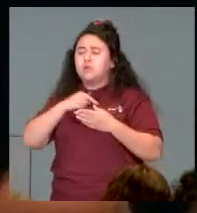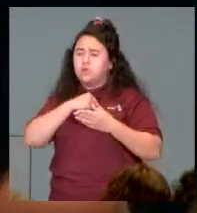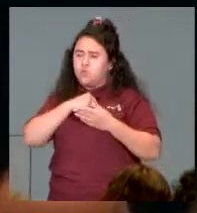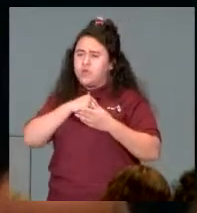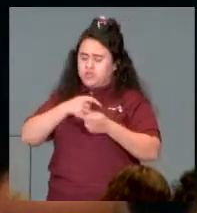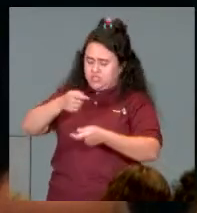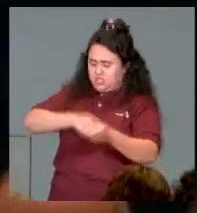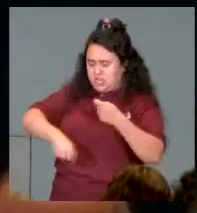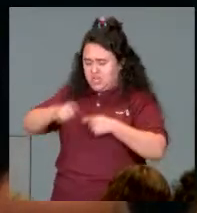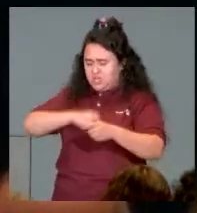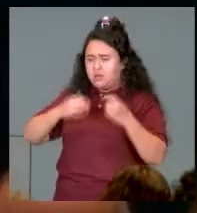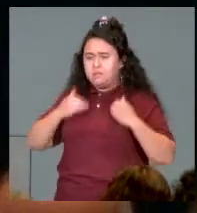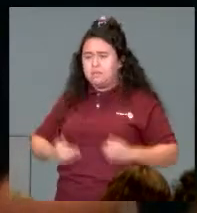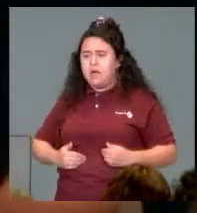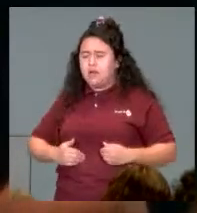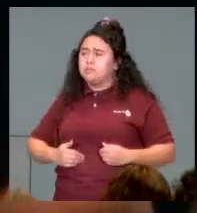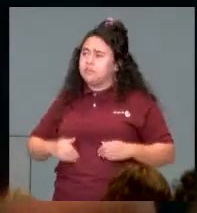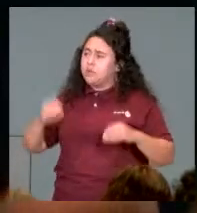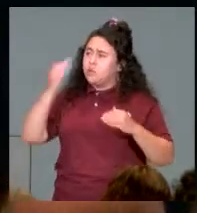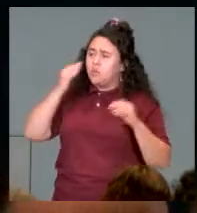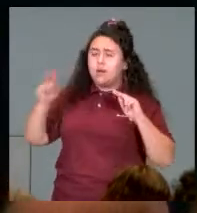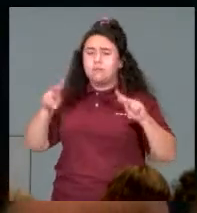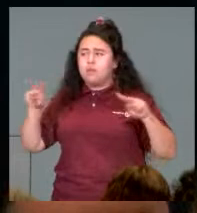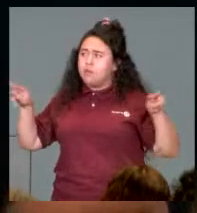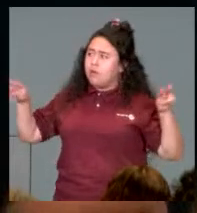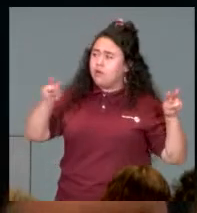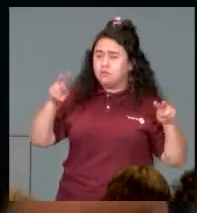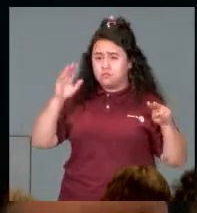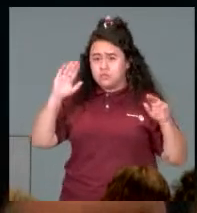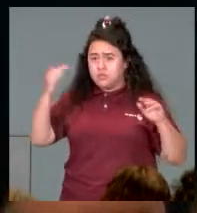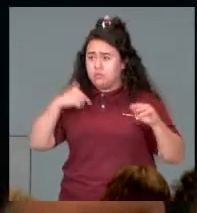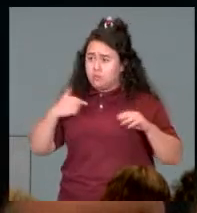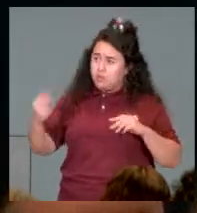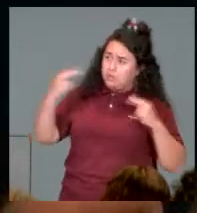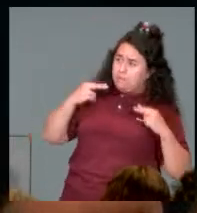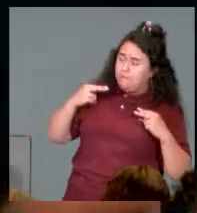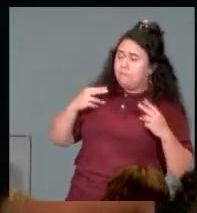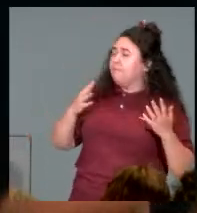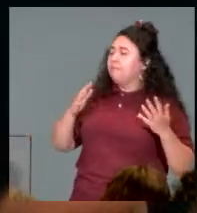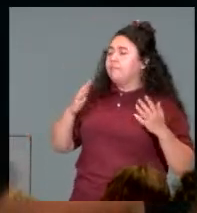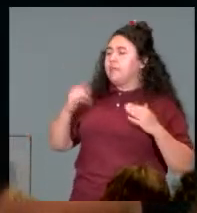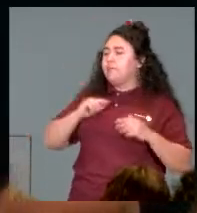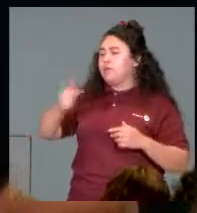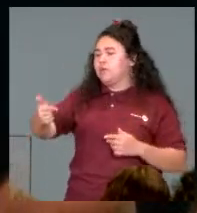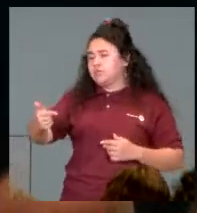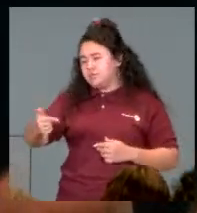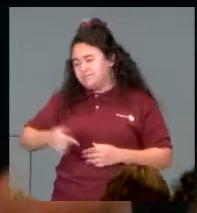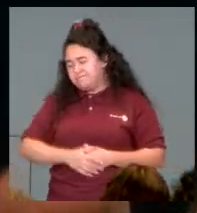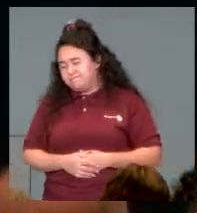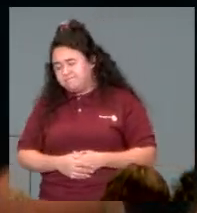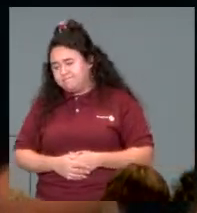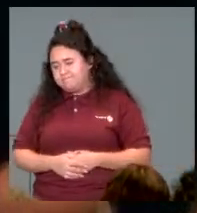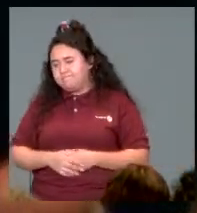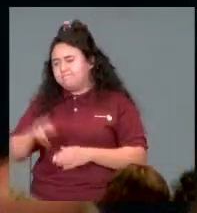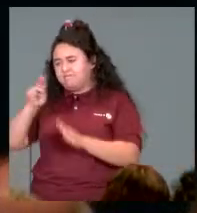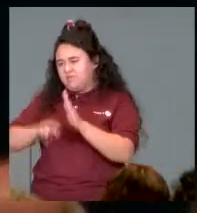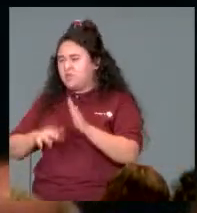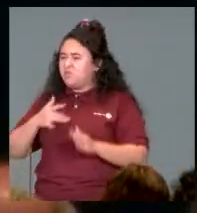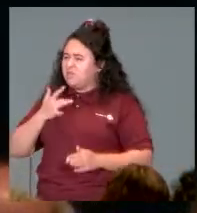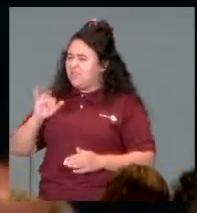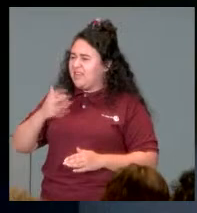bodies. So beware when the people around you all look like they about to jump. It might be your time. You'll feel the